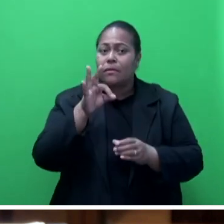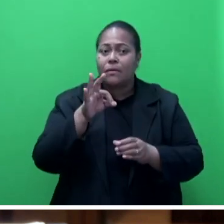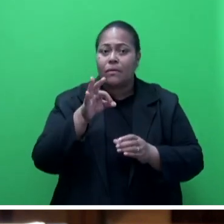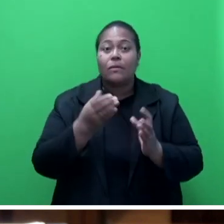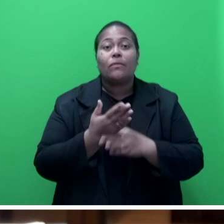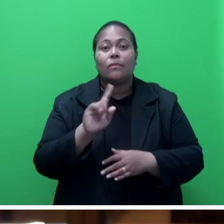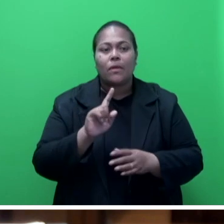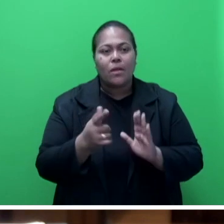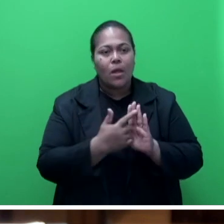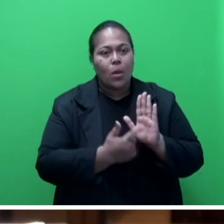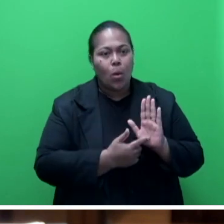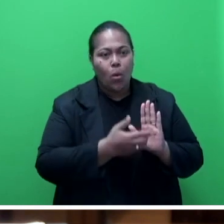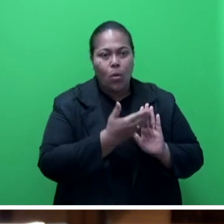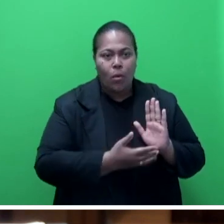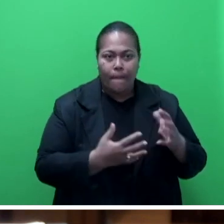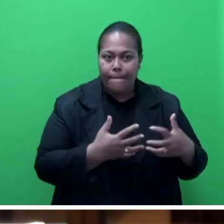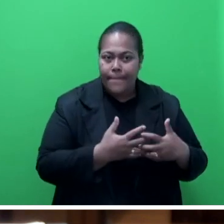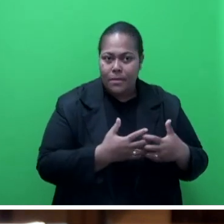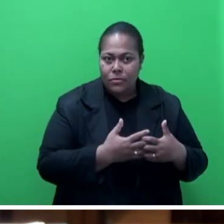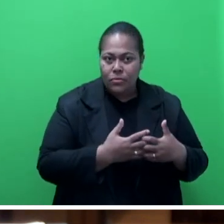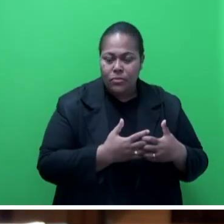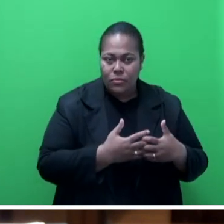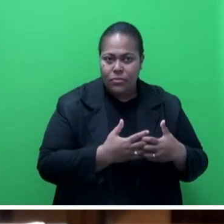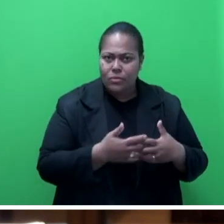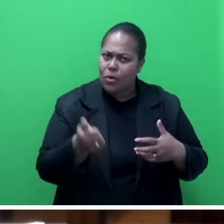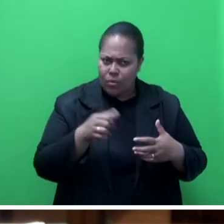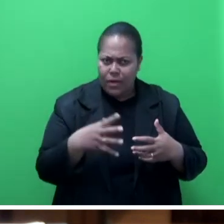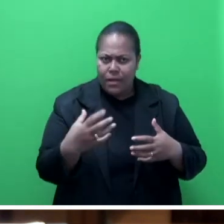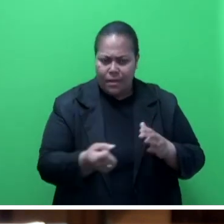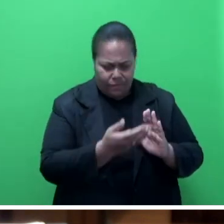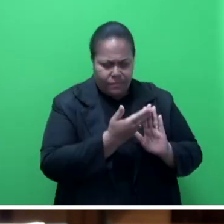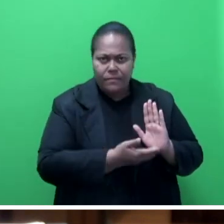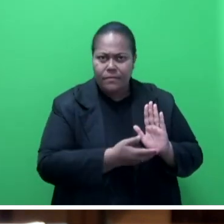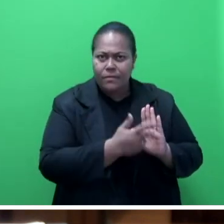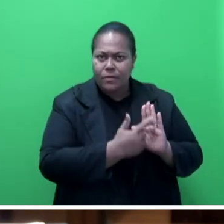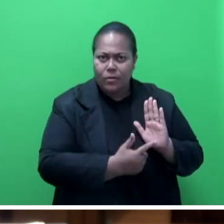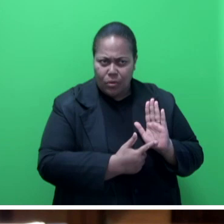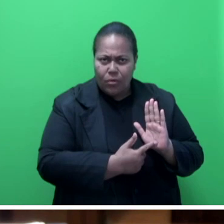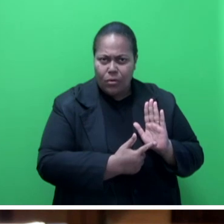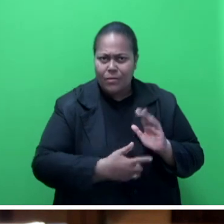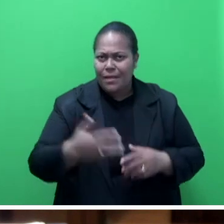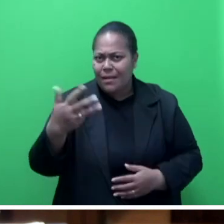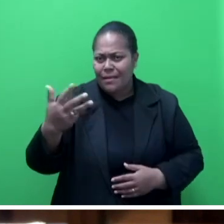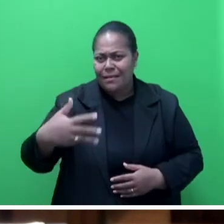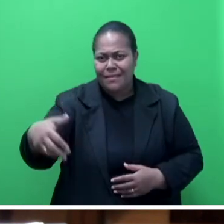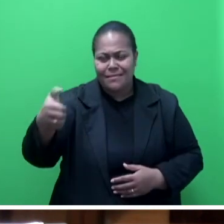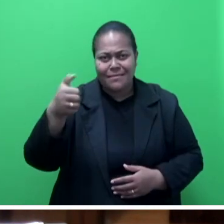law, as dictated by amendments to the I-Taukei Affairs Regulations 1996.